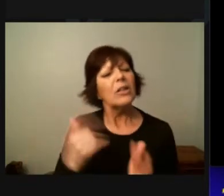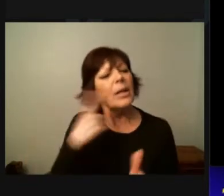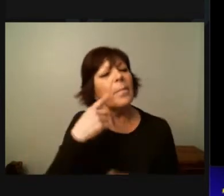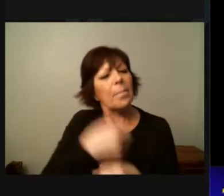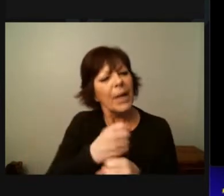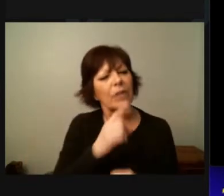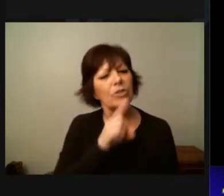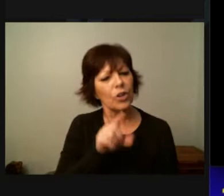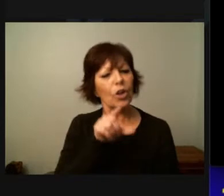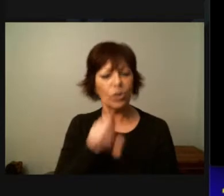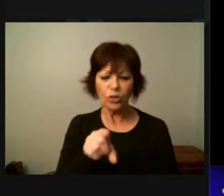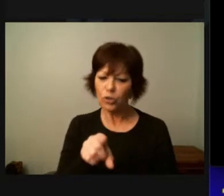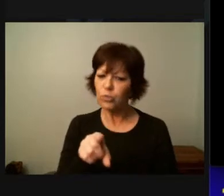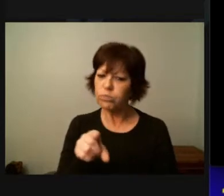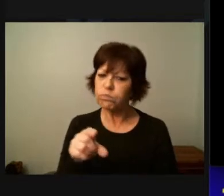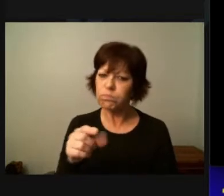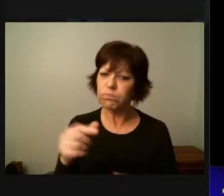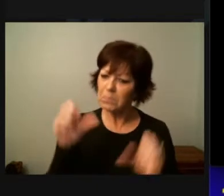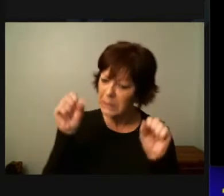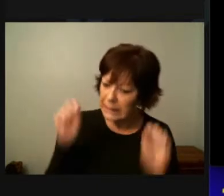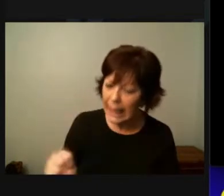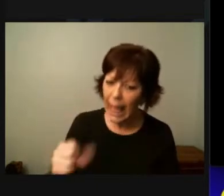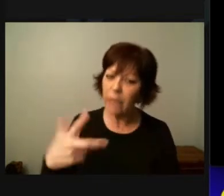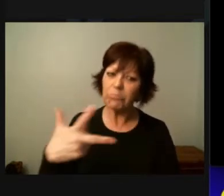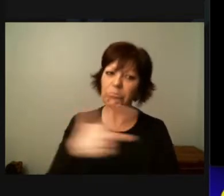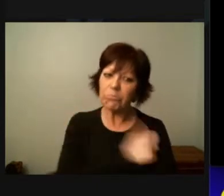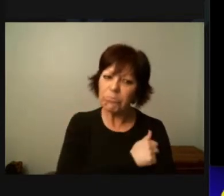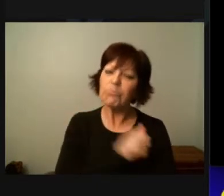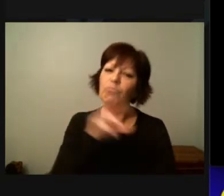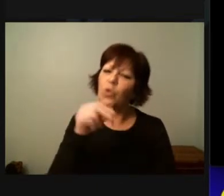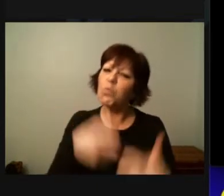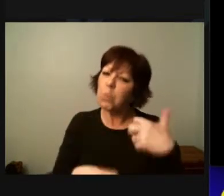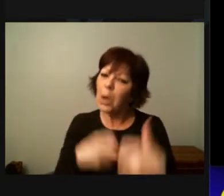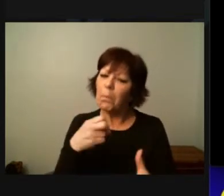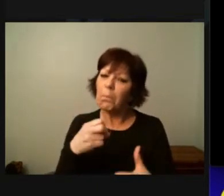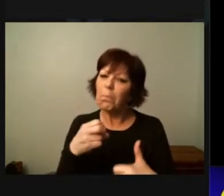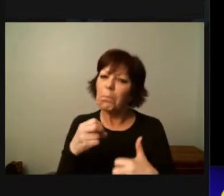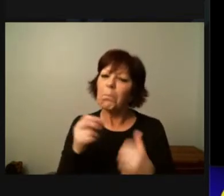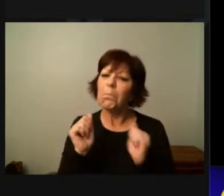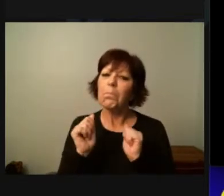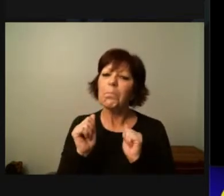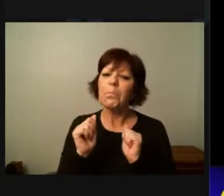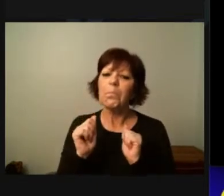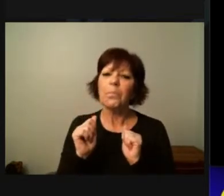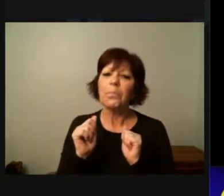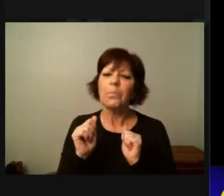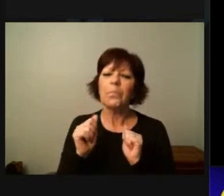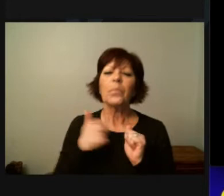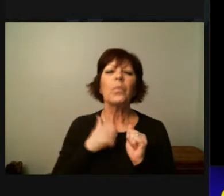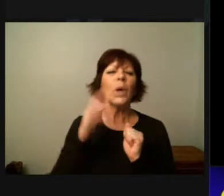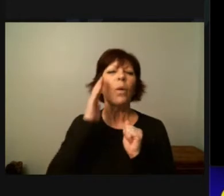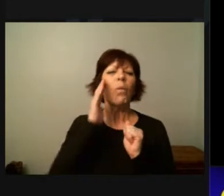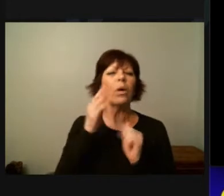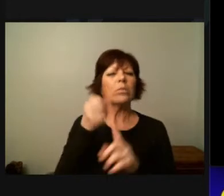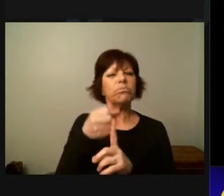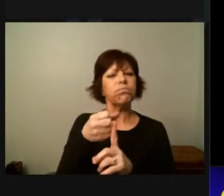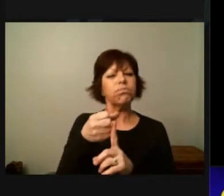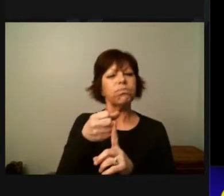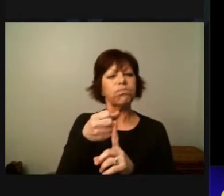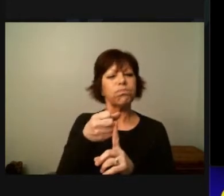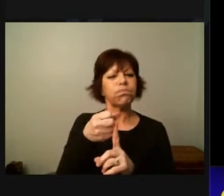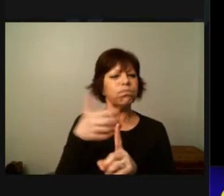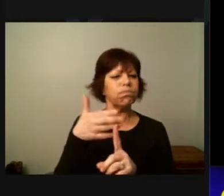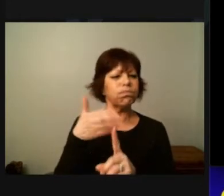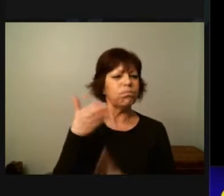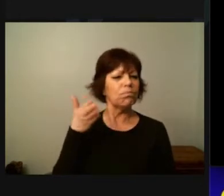you're a good candidate to get that vaccine. And we're going to talk a little bit in the future of